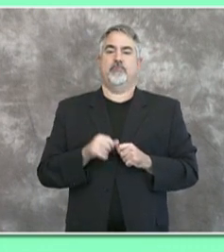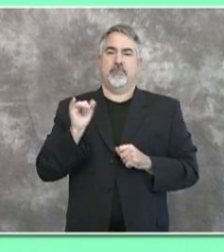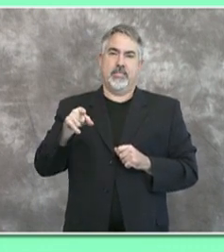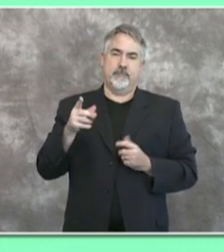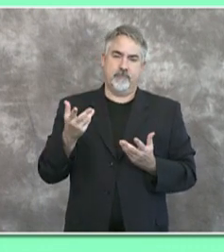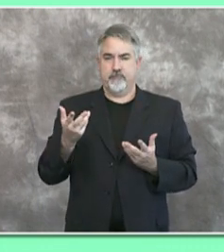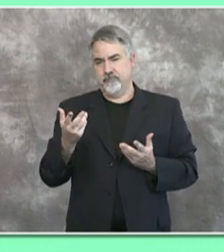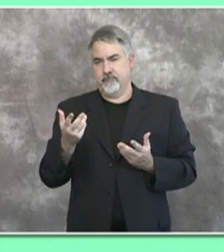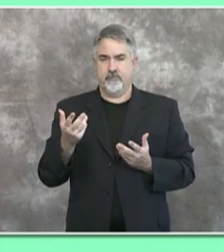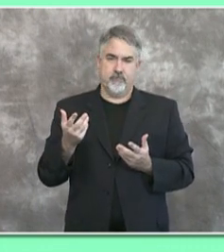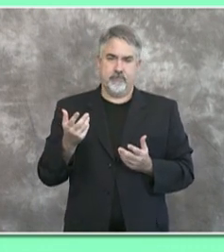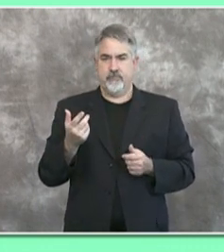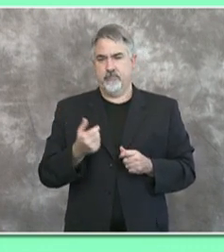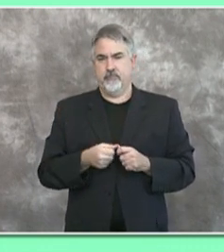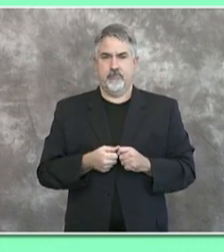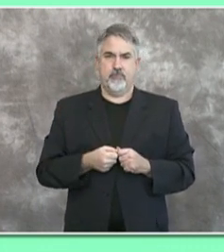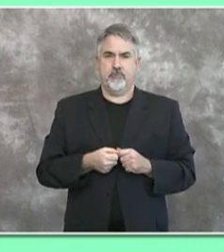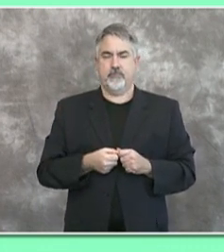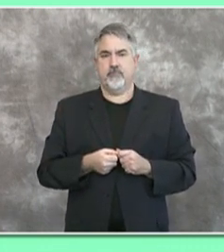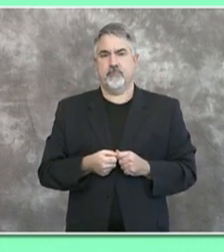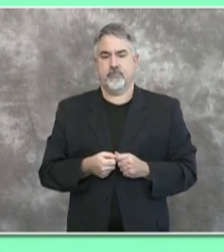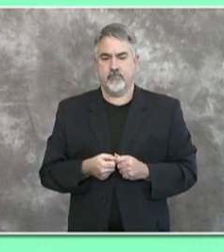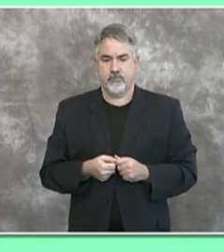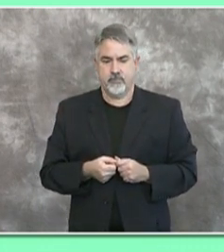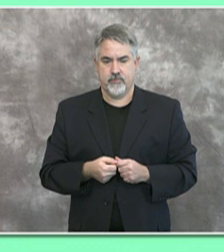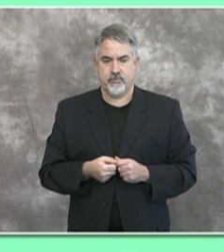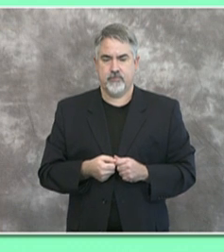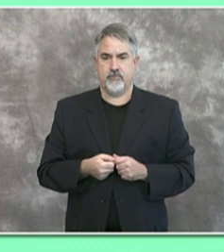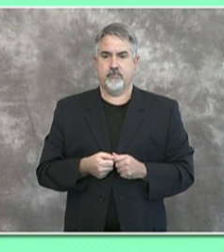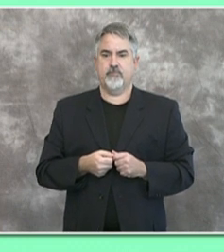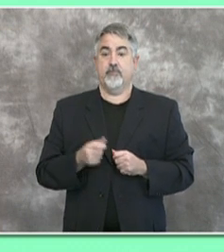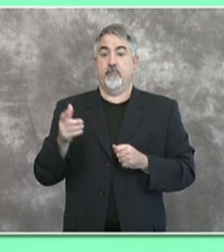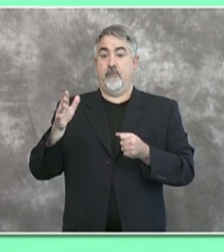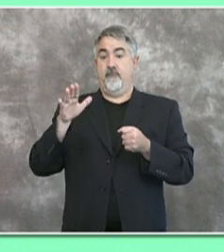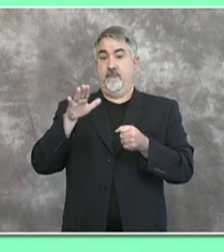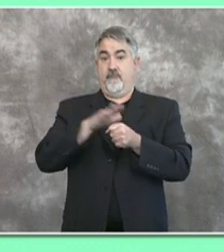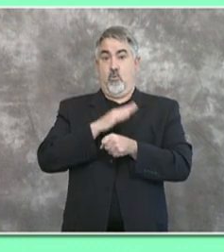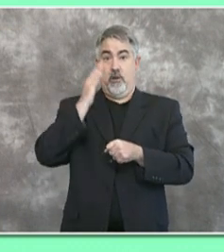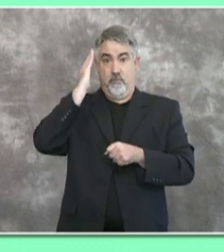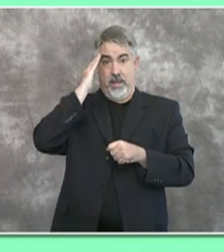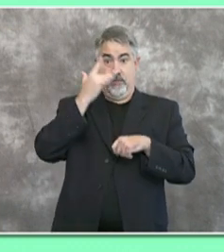COVID-19 cases. So of the total number of beds occupied,